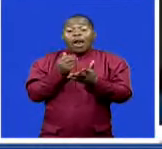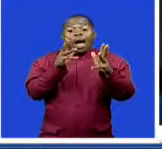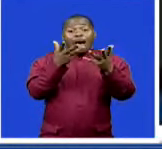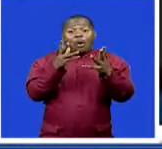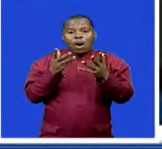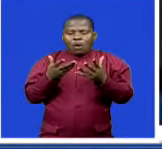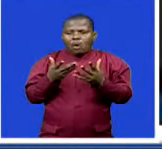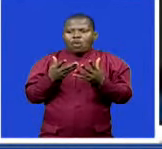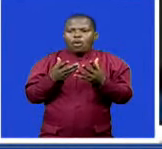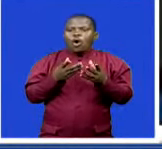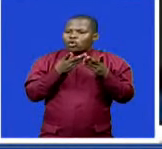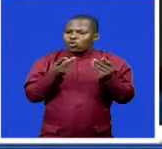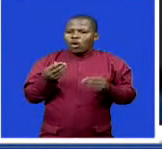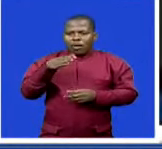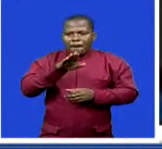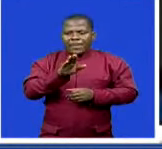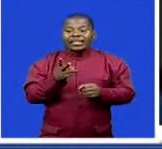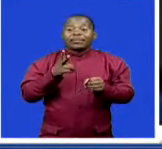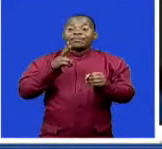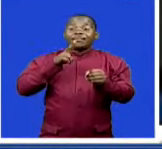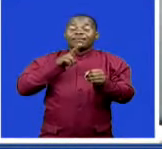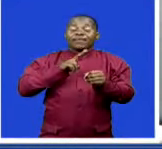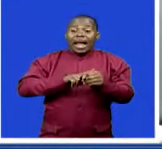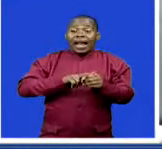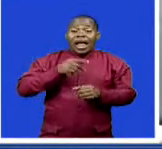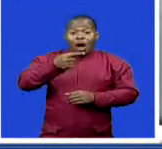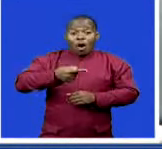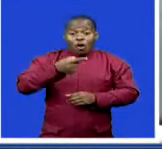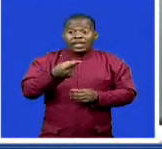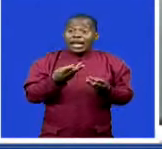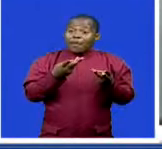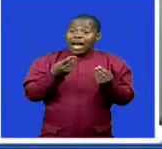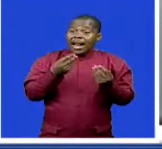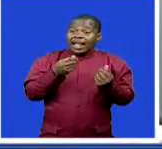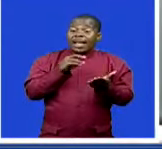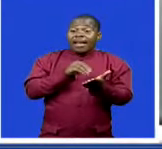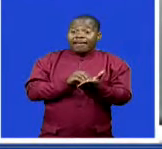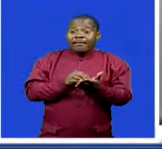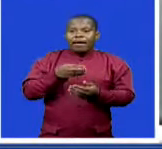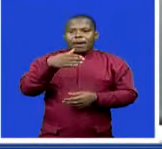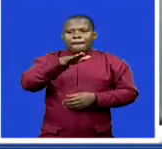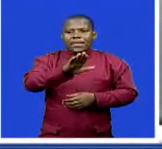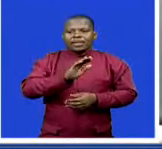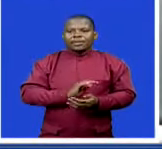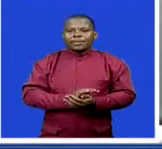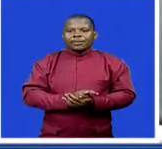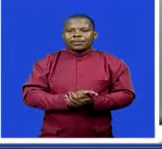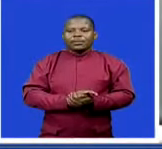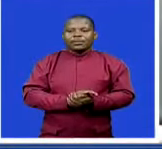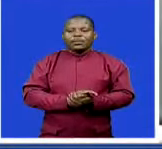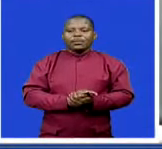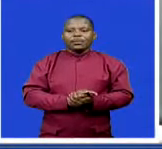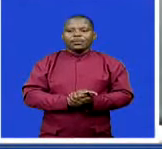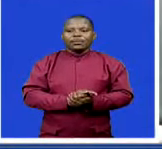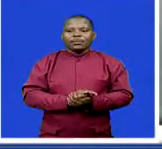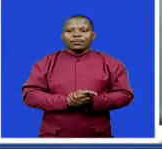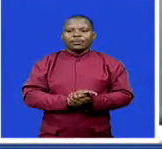indicates that the association does not have funds. They said so. So ngiyacabanga